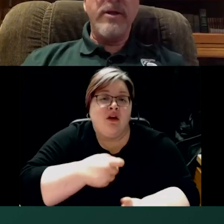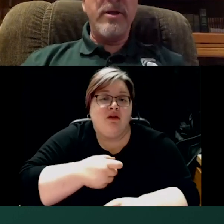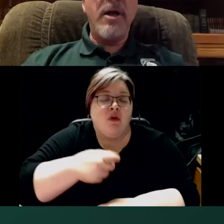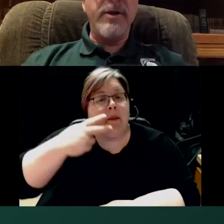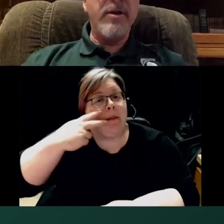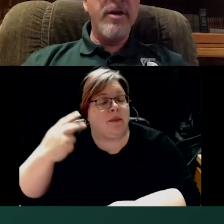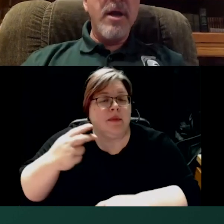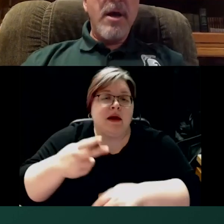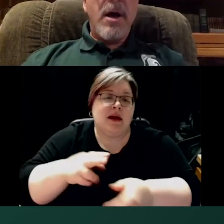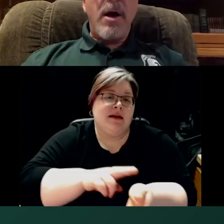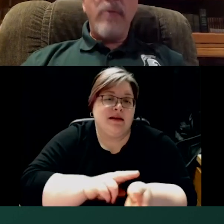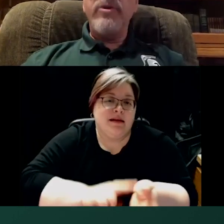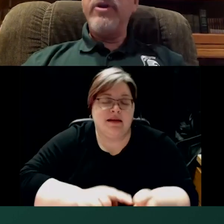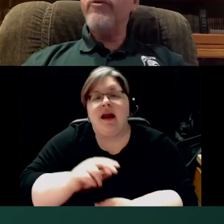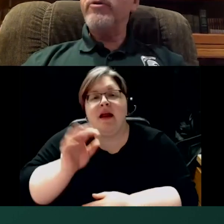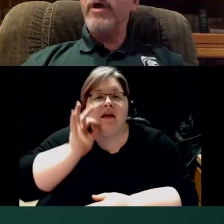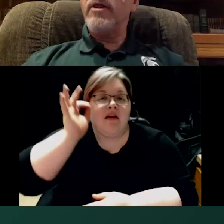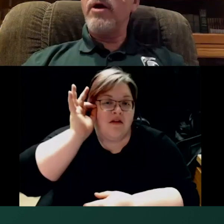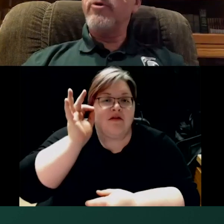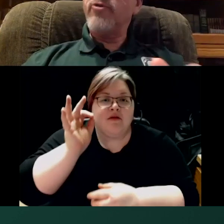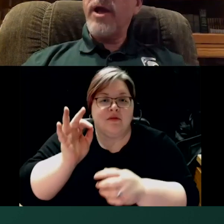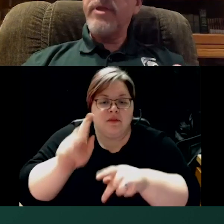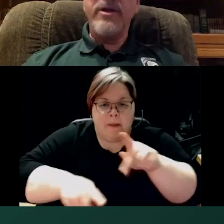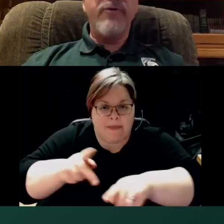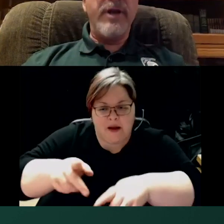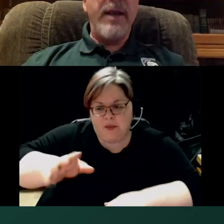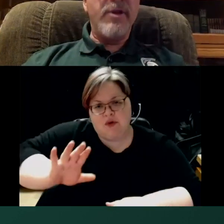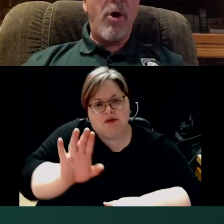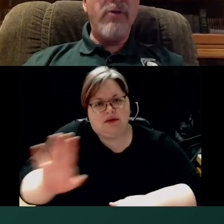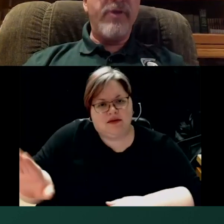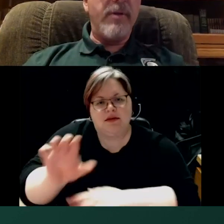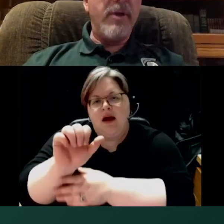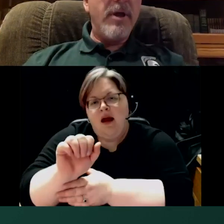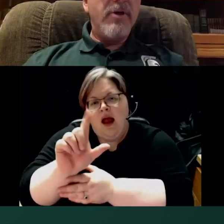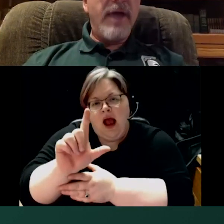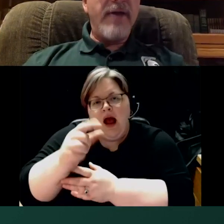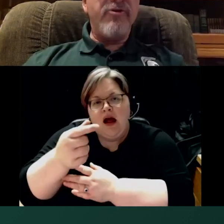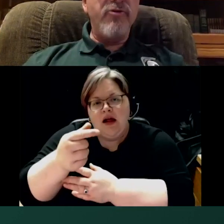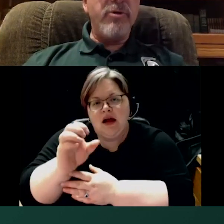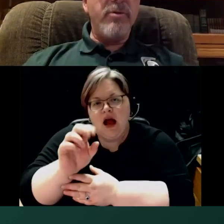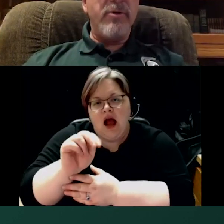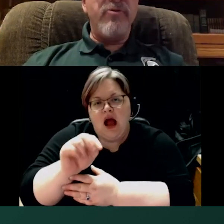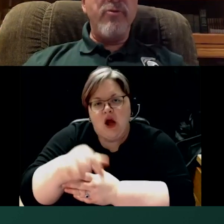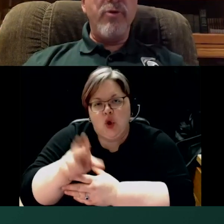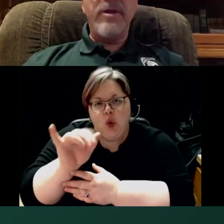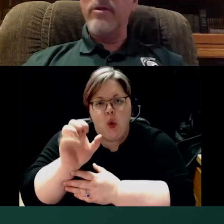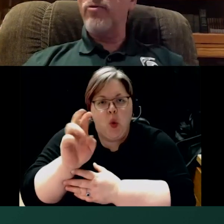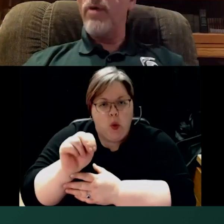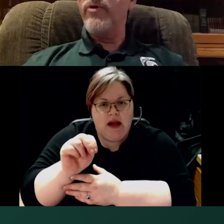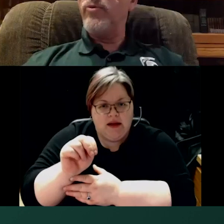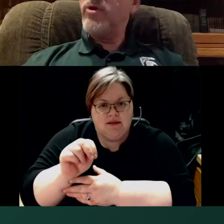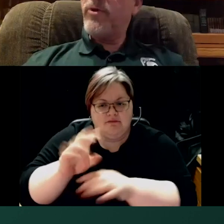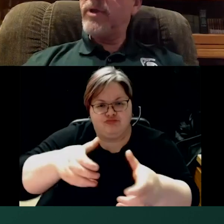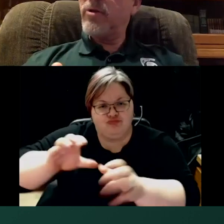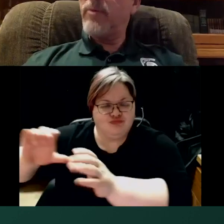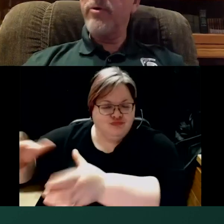New England colonists. The different Algonquin tribes had different names. All of them had the June moon as the